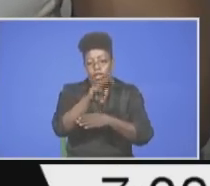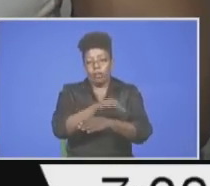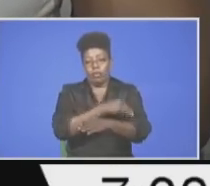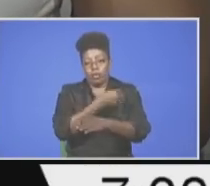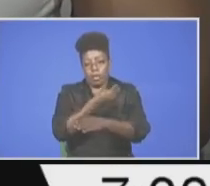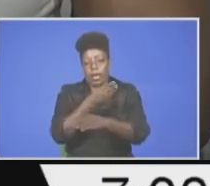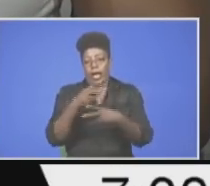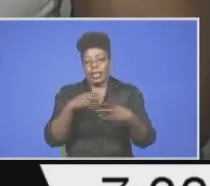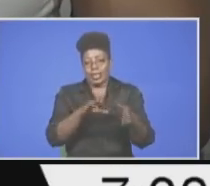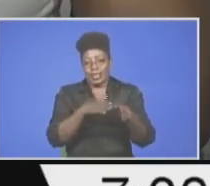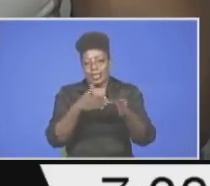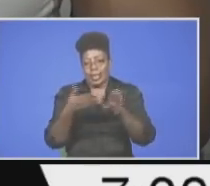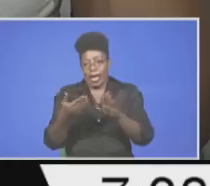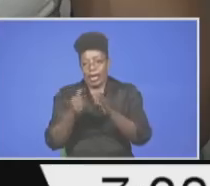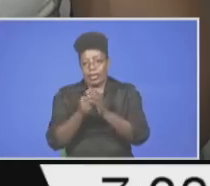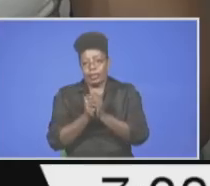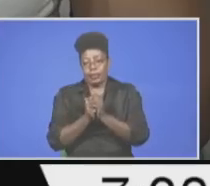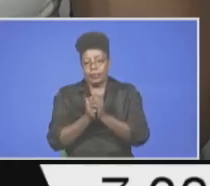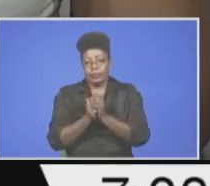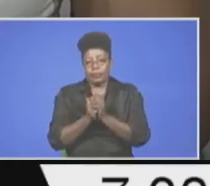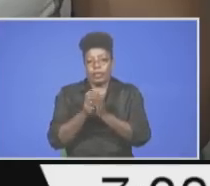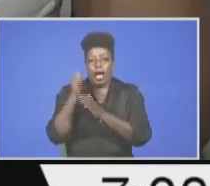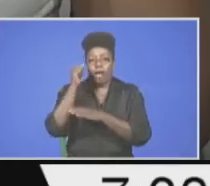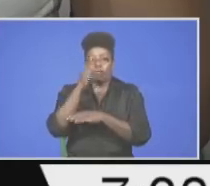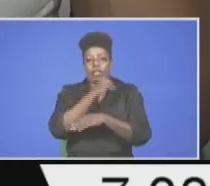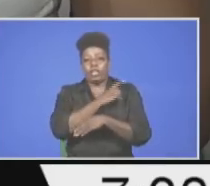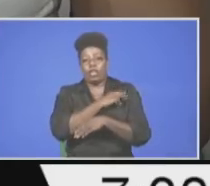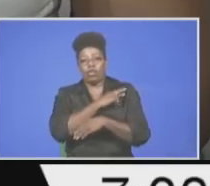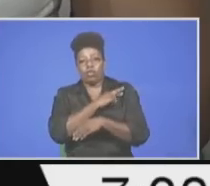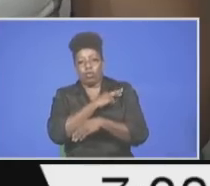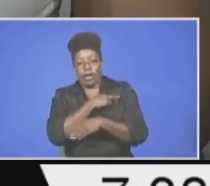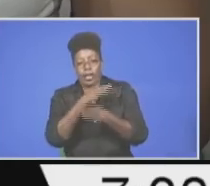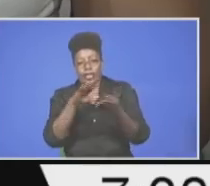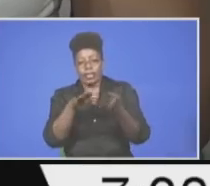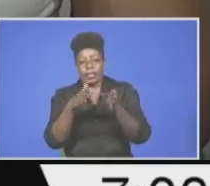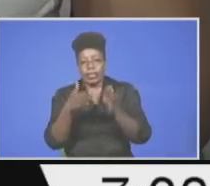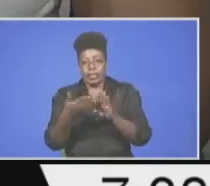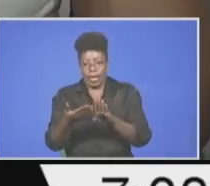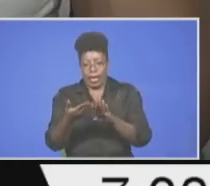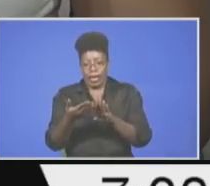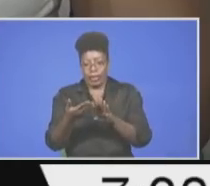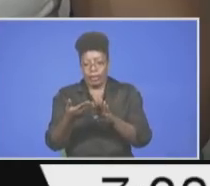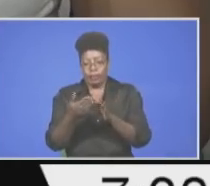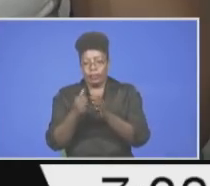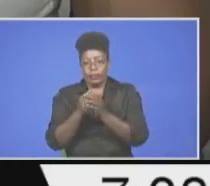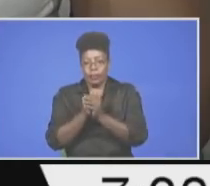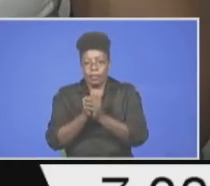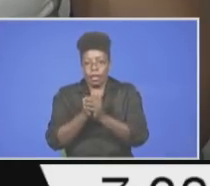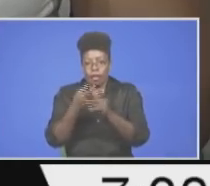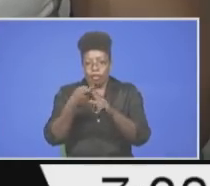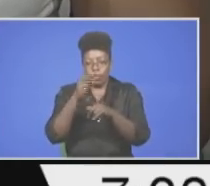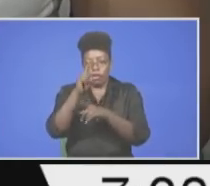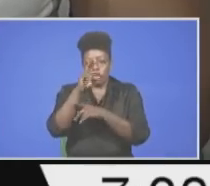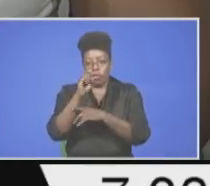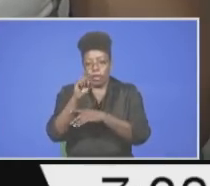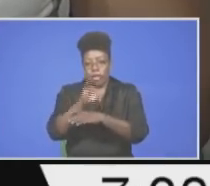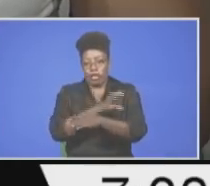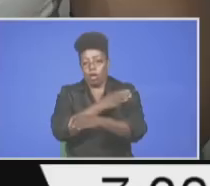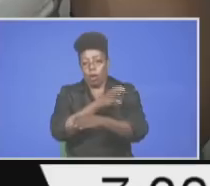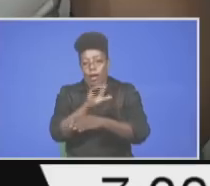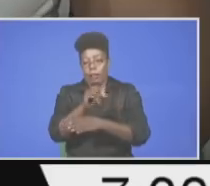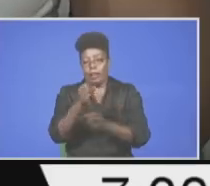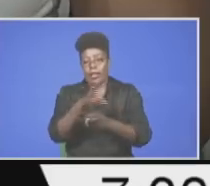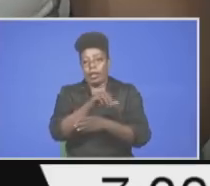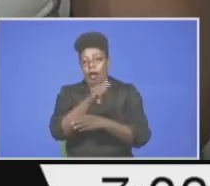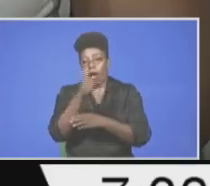Audrey Dean Wright, former director of the National Children's Choir, the Seventh-day Adventist Choir, and the University of the Bahamas Choir, and many